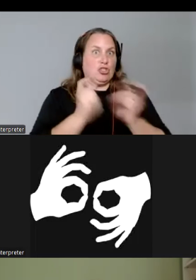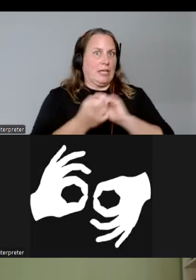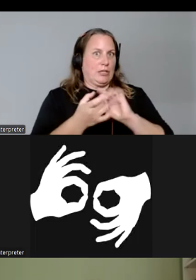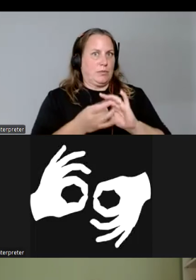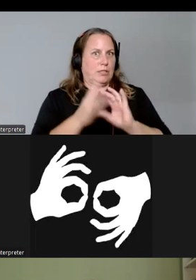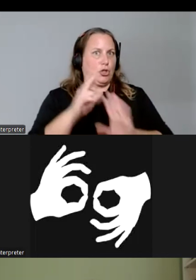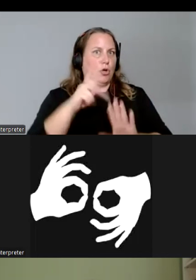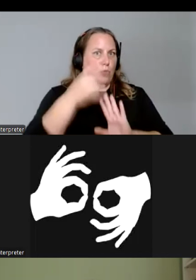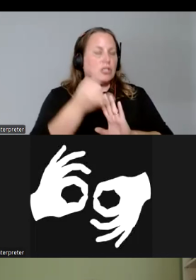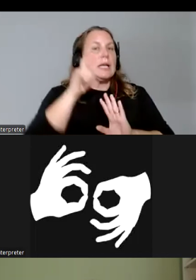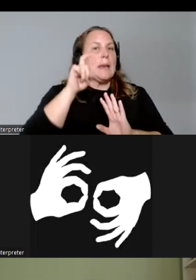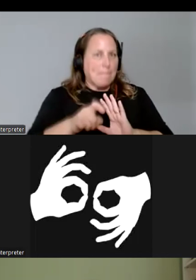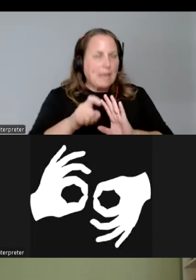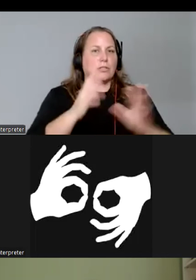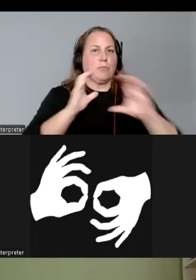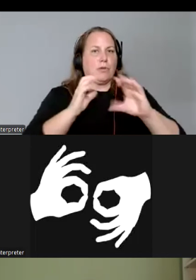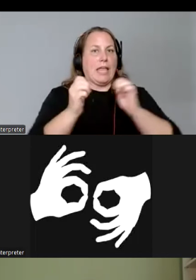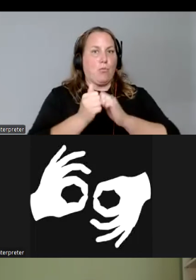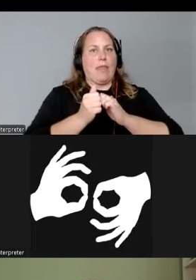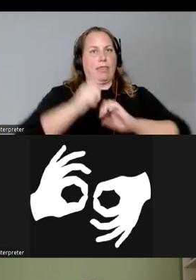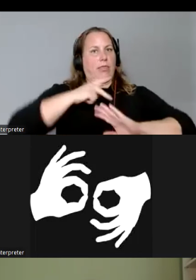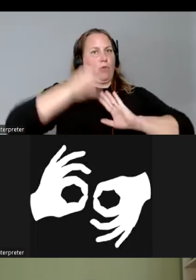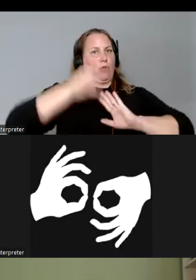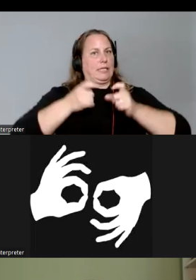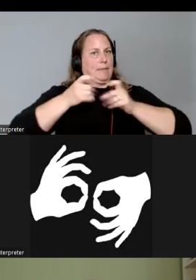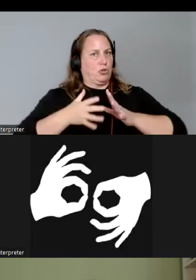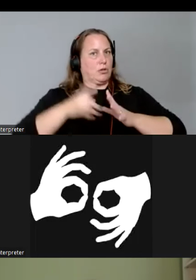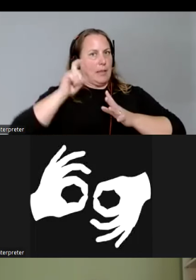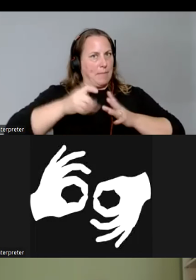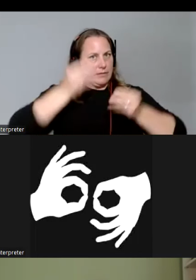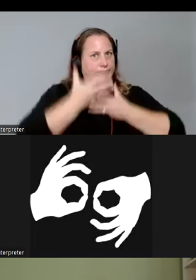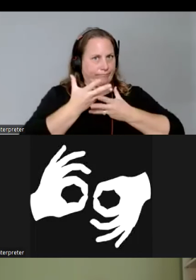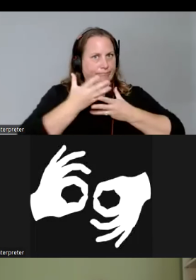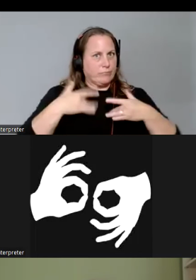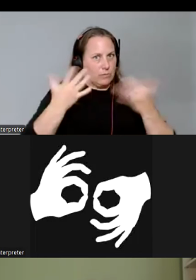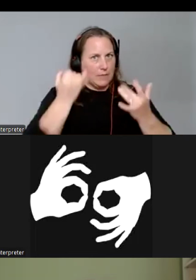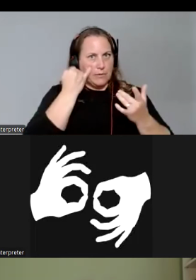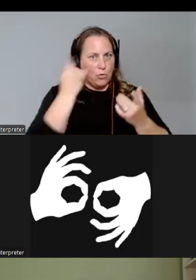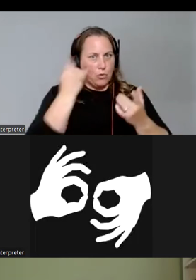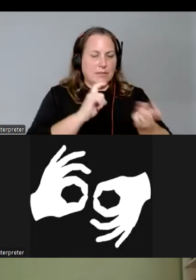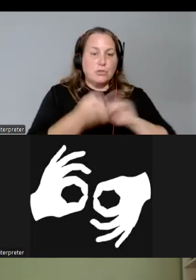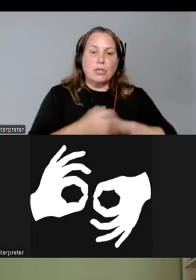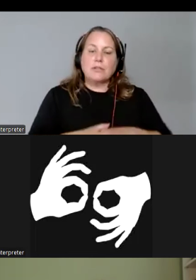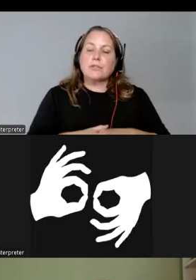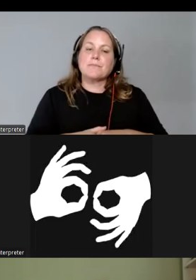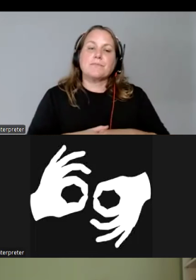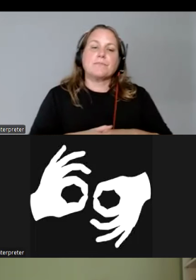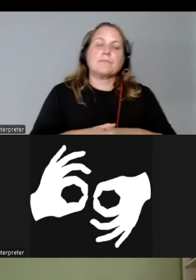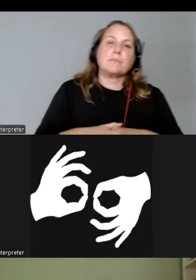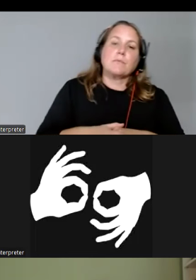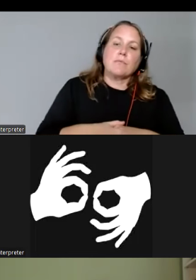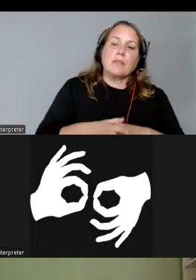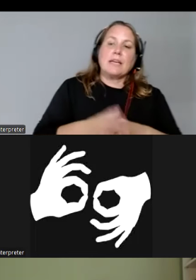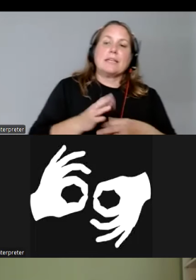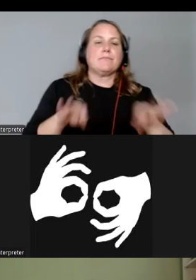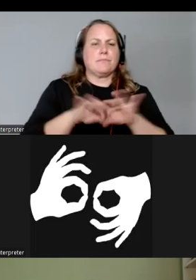manager. Any minor changes are kind of to be expected, but if you apply to do something and then suddenly you're doing something